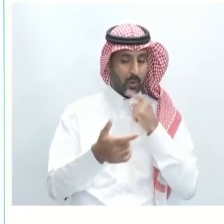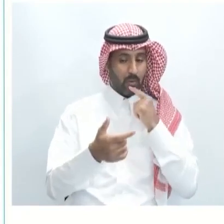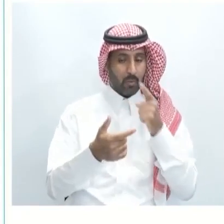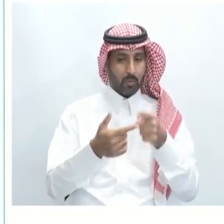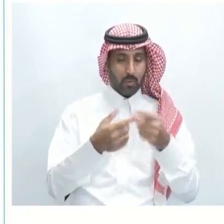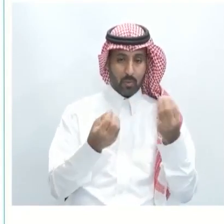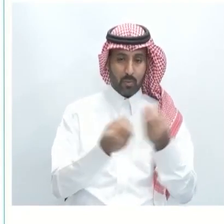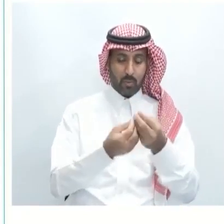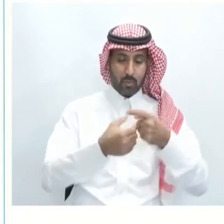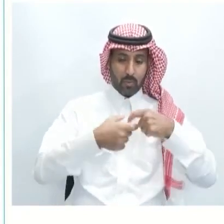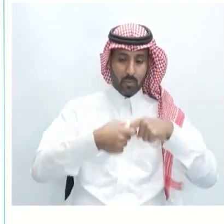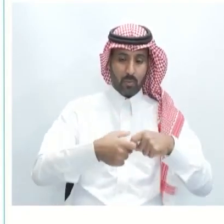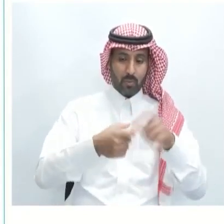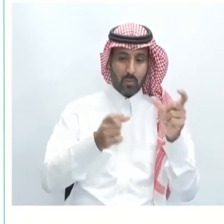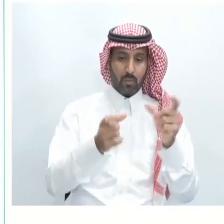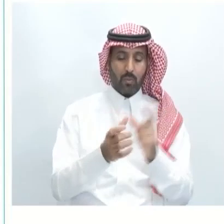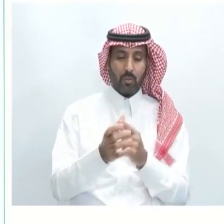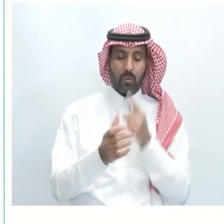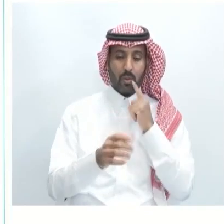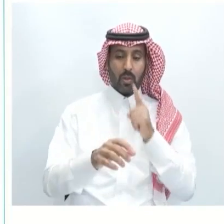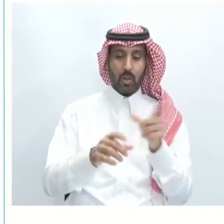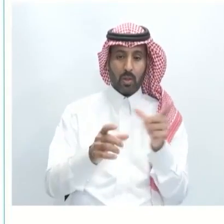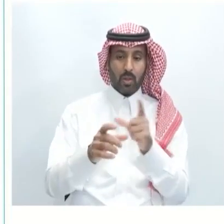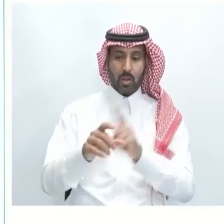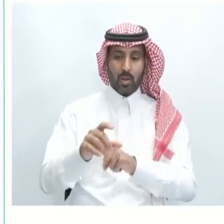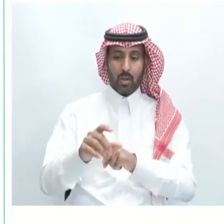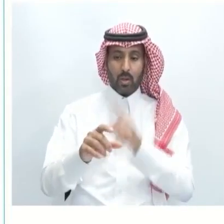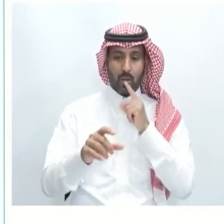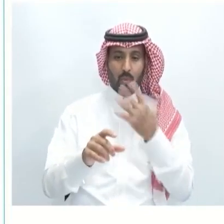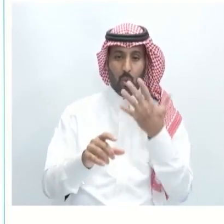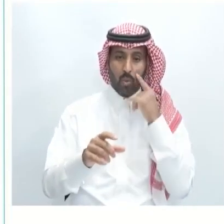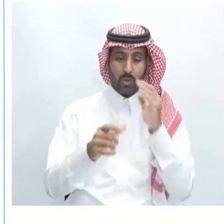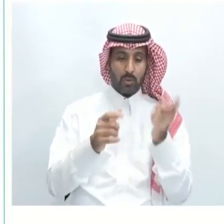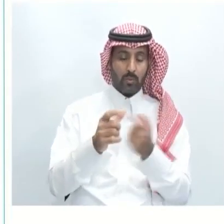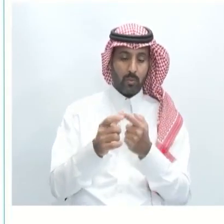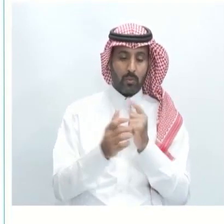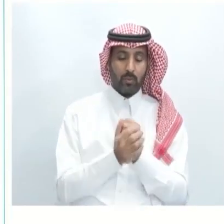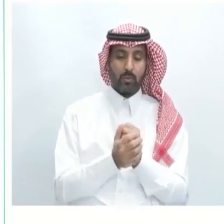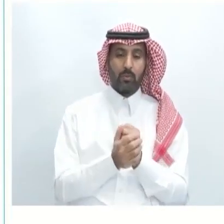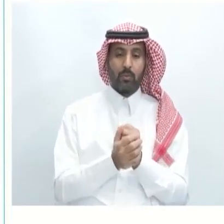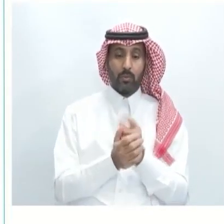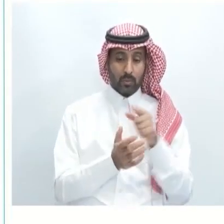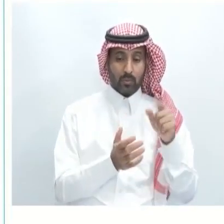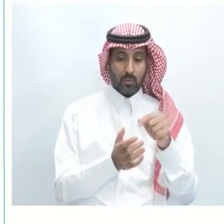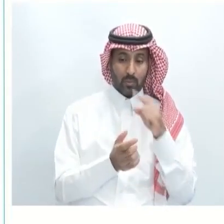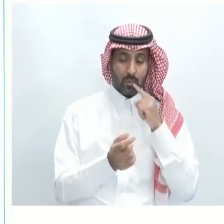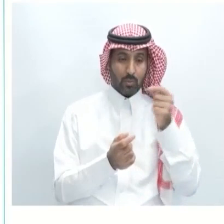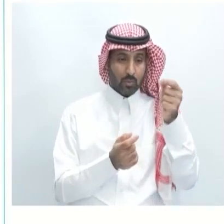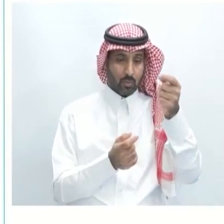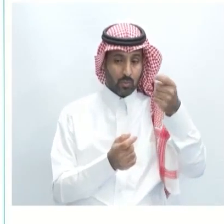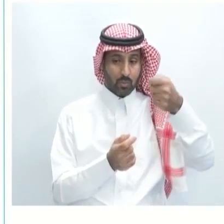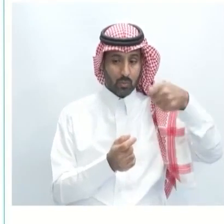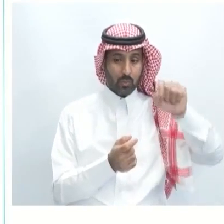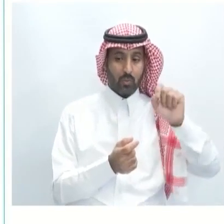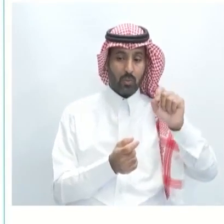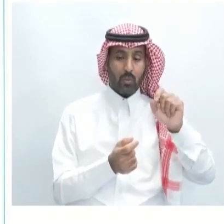sentences. Writers must use a period and start a new sentence. It is incorrect to use a comma. For